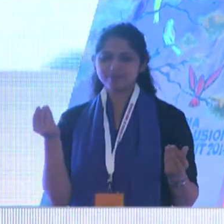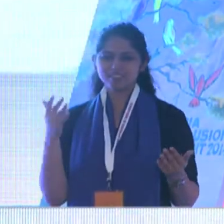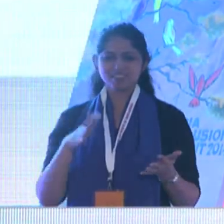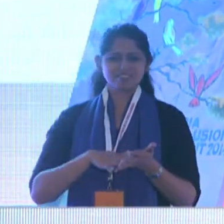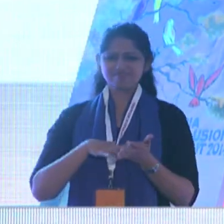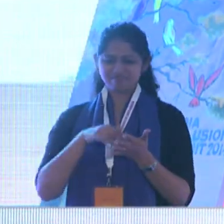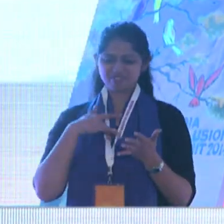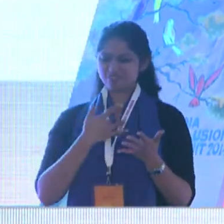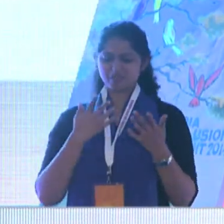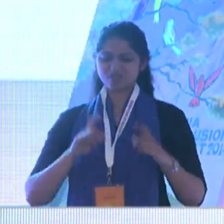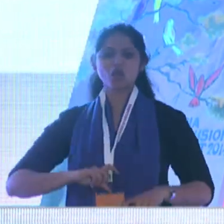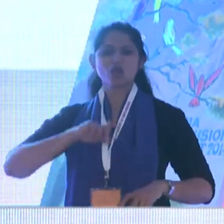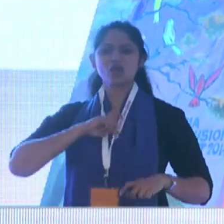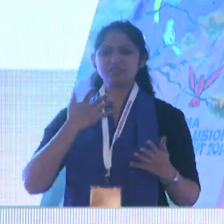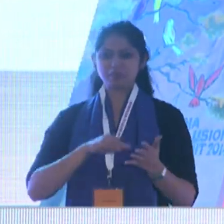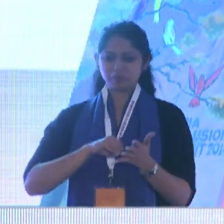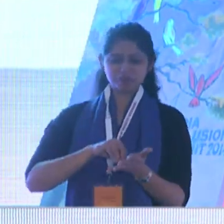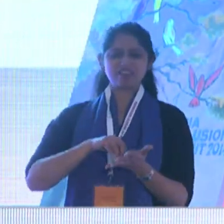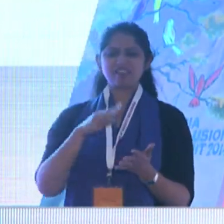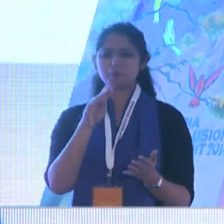unsure of yourself. You somehow want to get better.